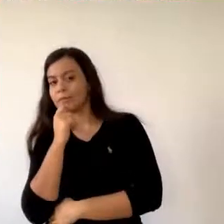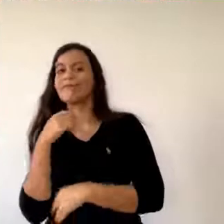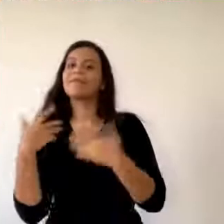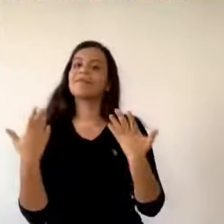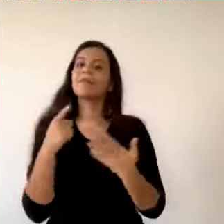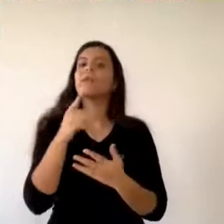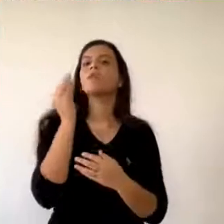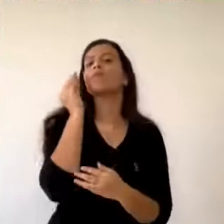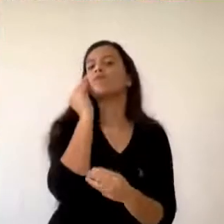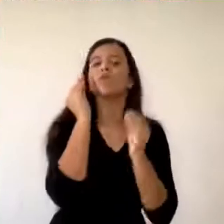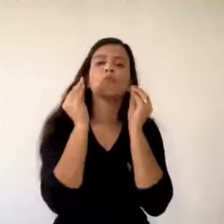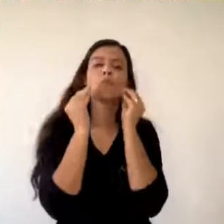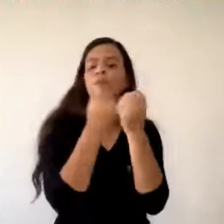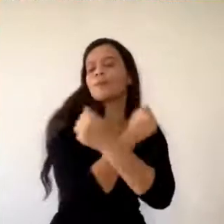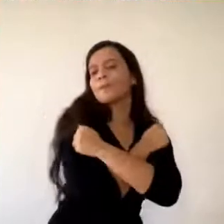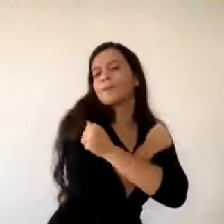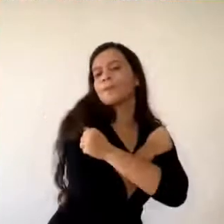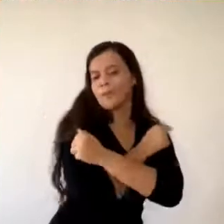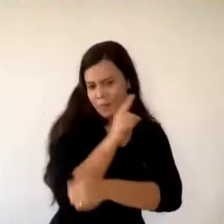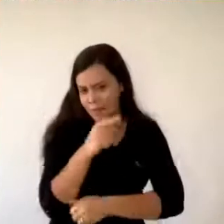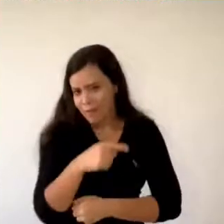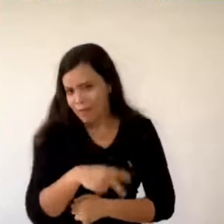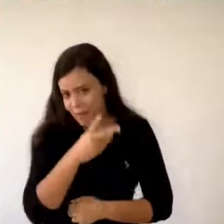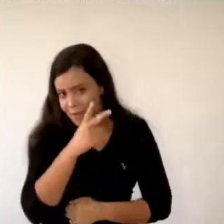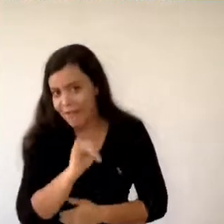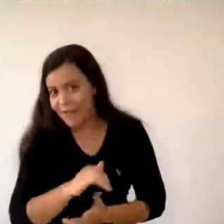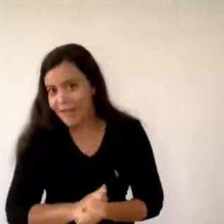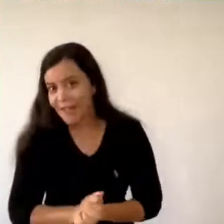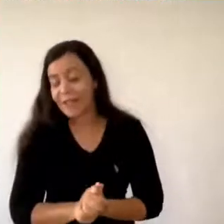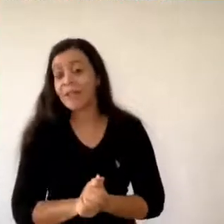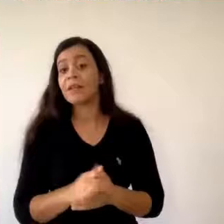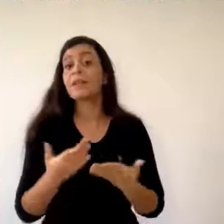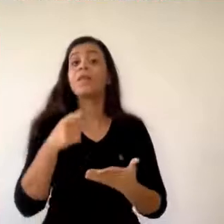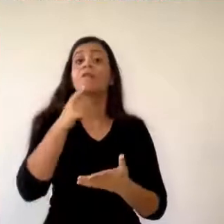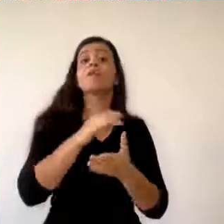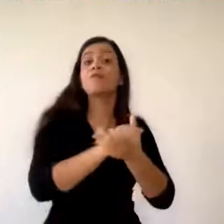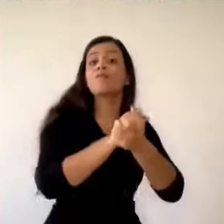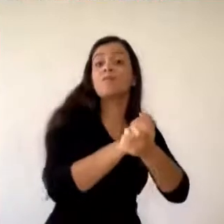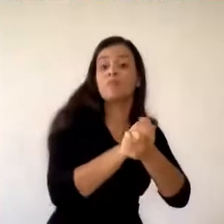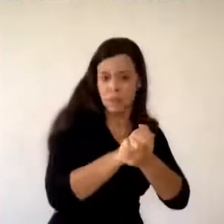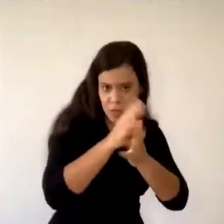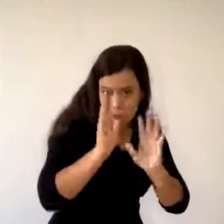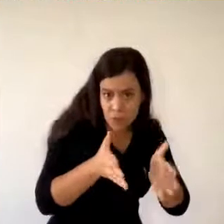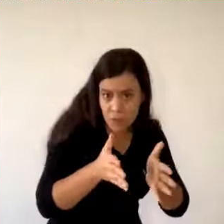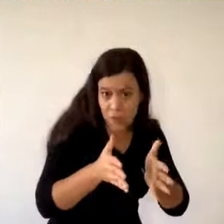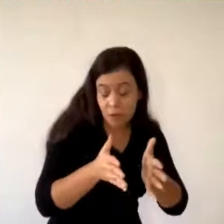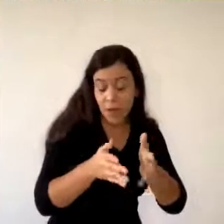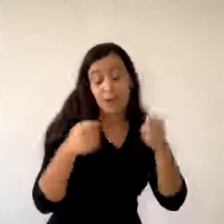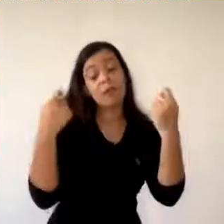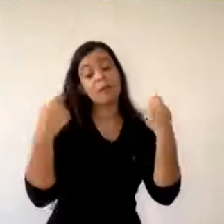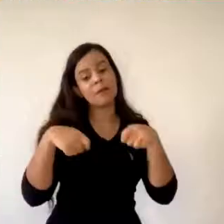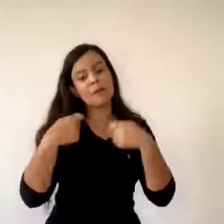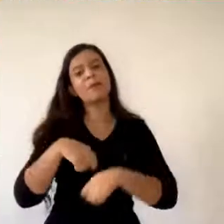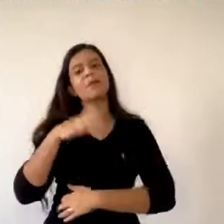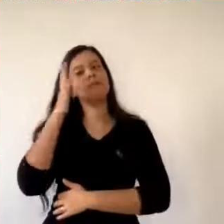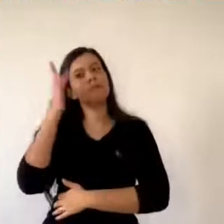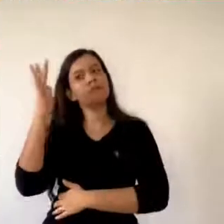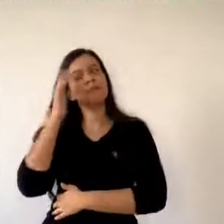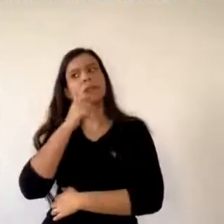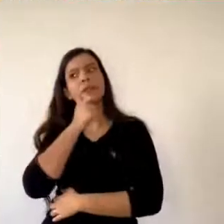our cultural reference in Brazil, but a handshake. How many transvestite women have you shaken